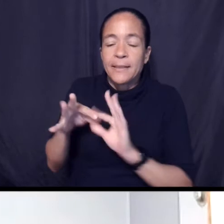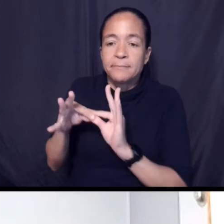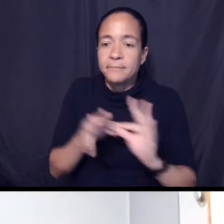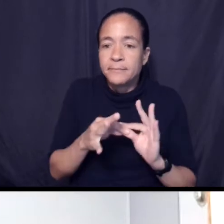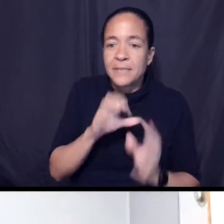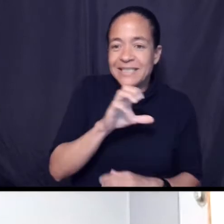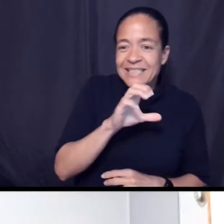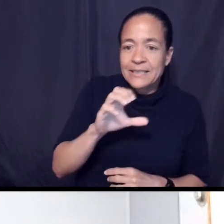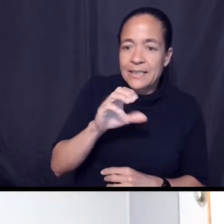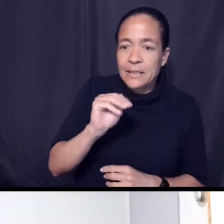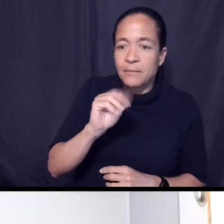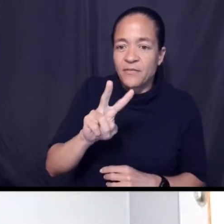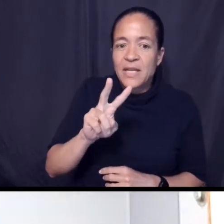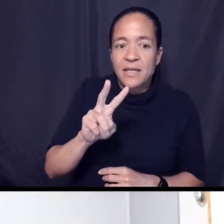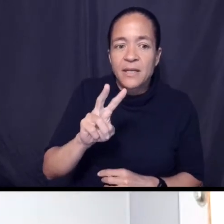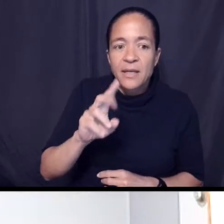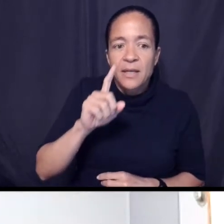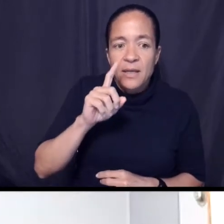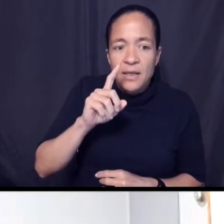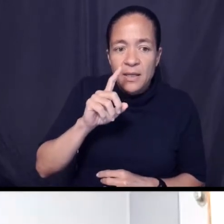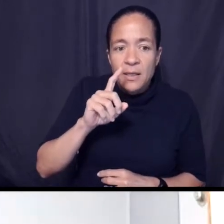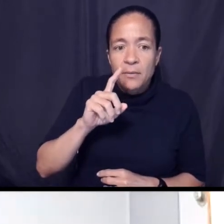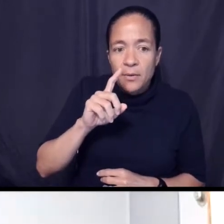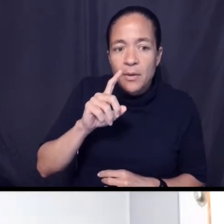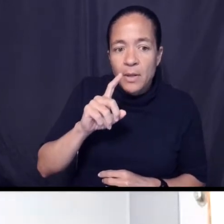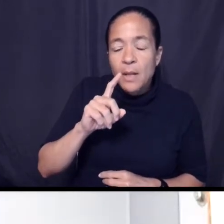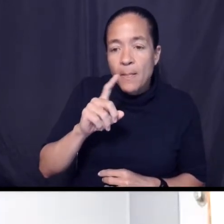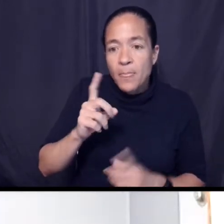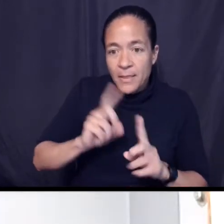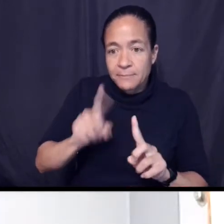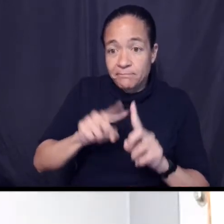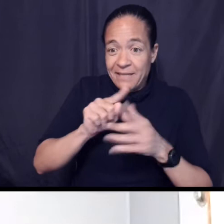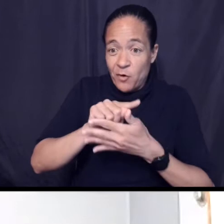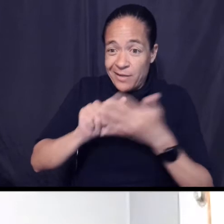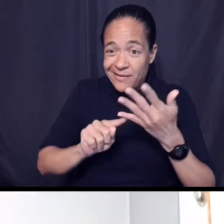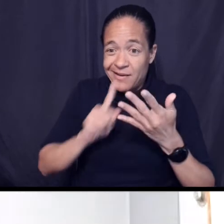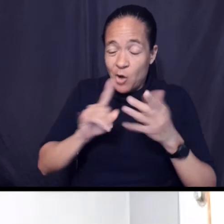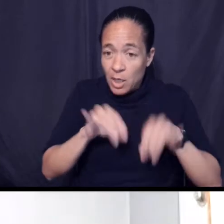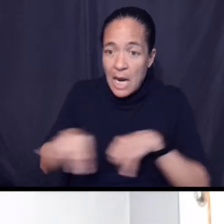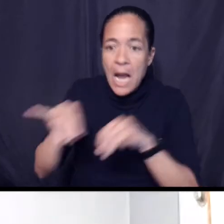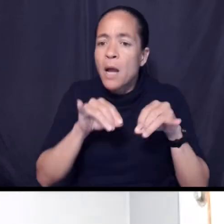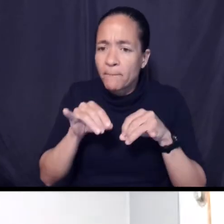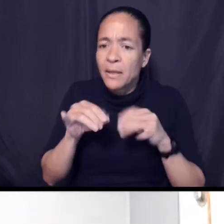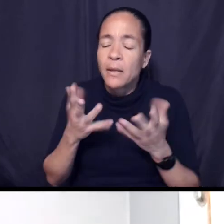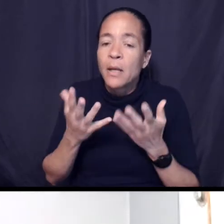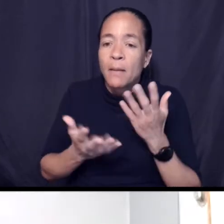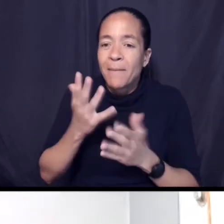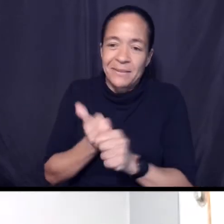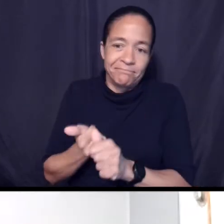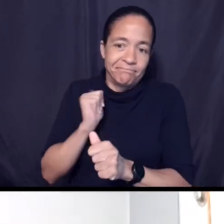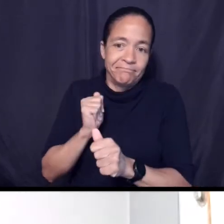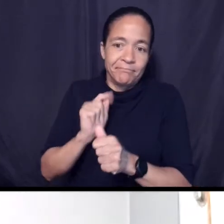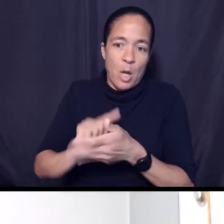with congenital CMV, neurodevelopmental disorders are very common, and this may include